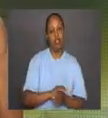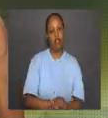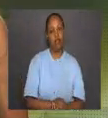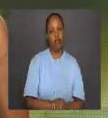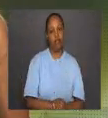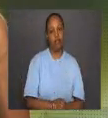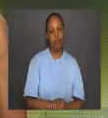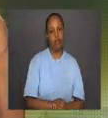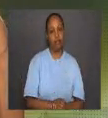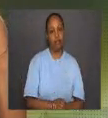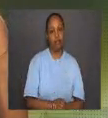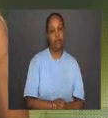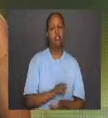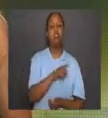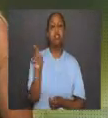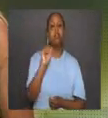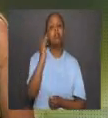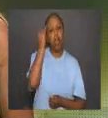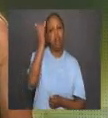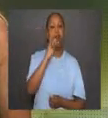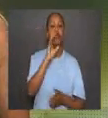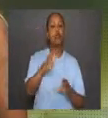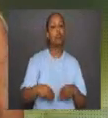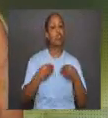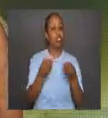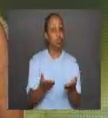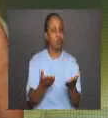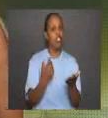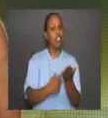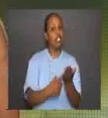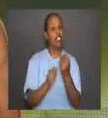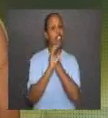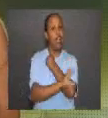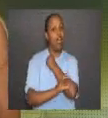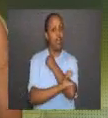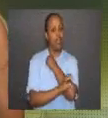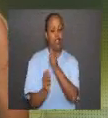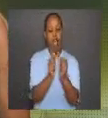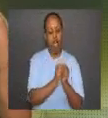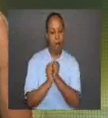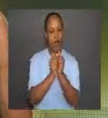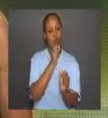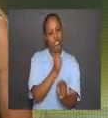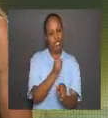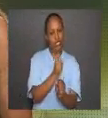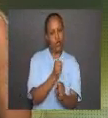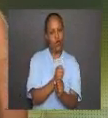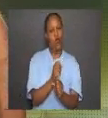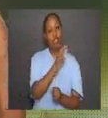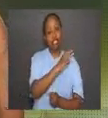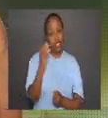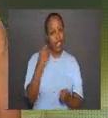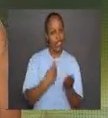What initiatives could you propose to help these countries work together to use